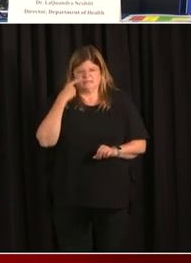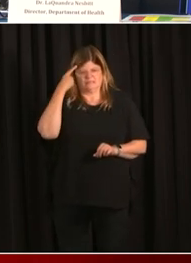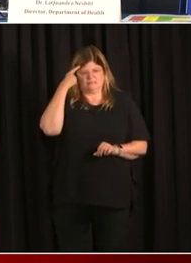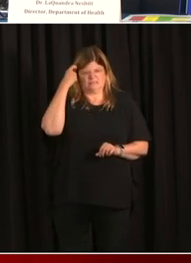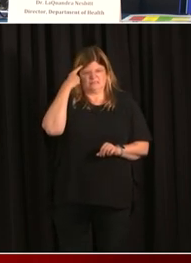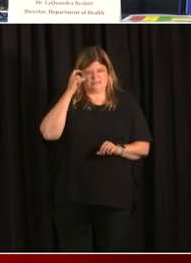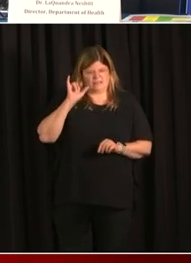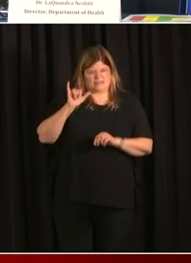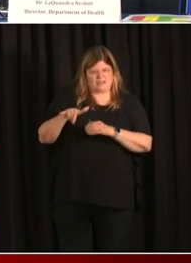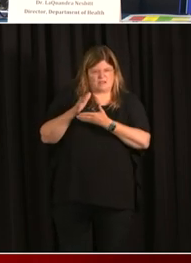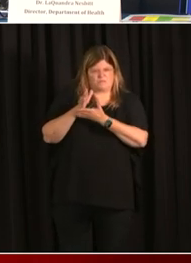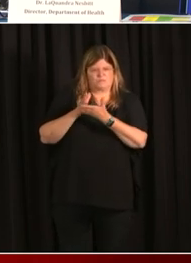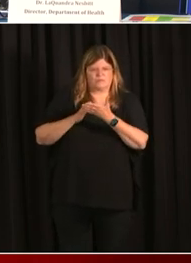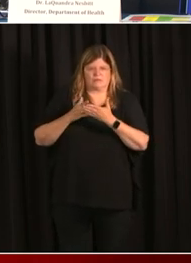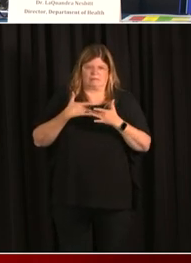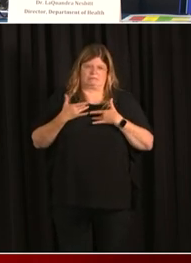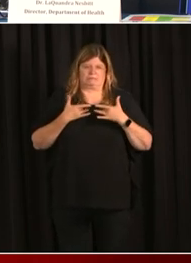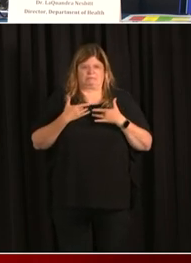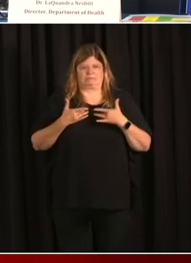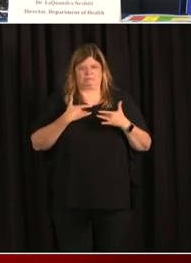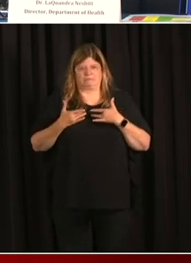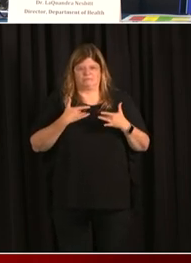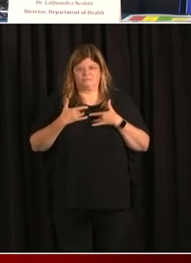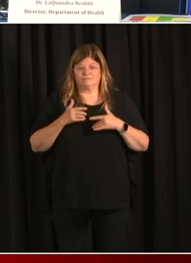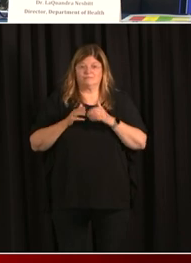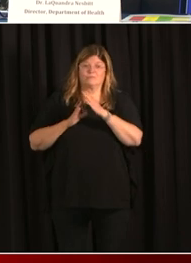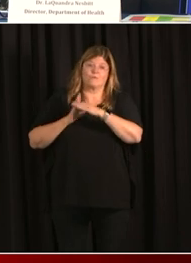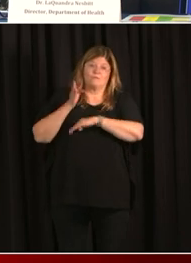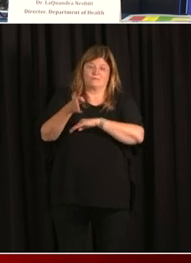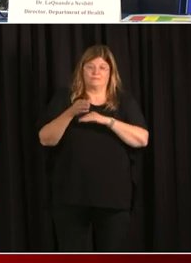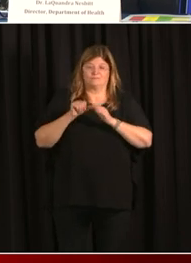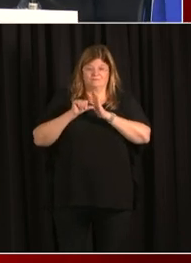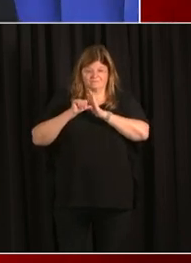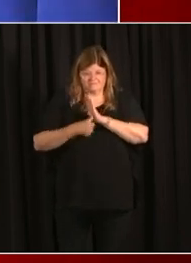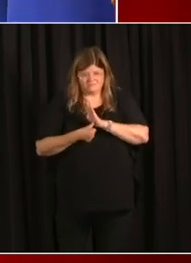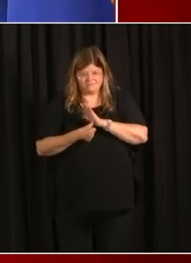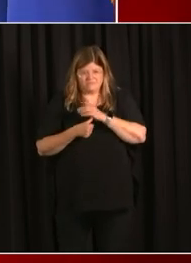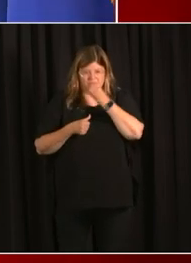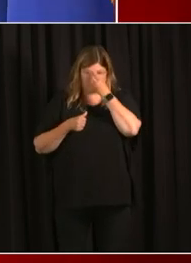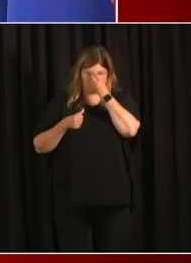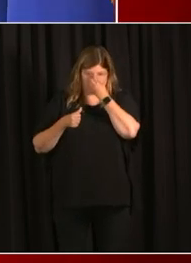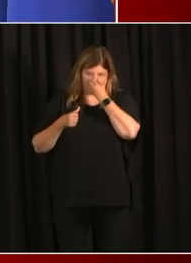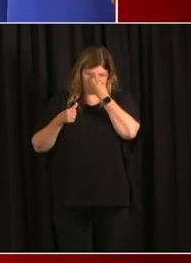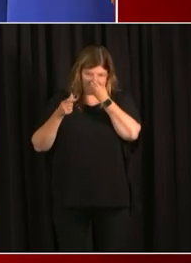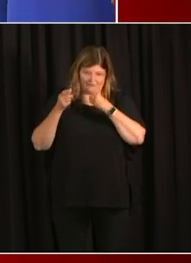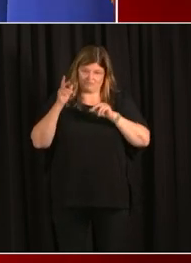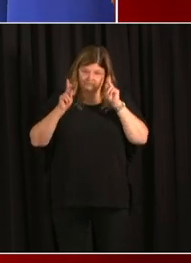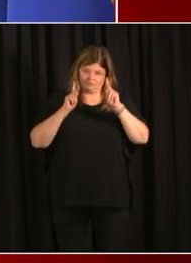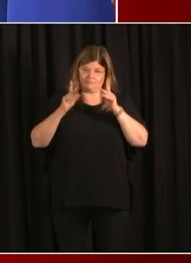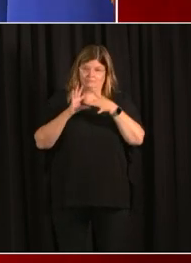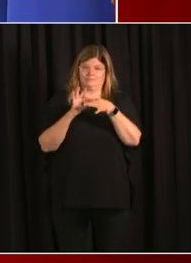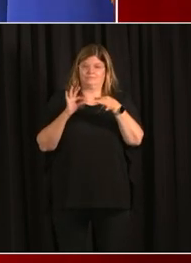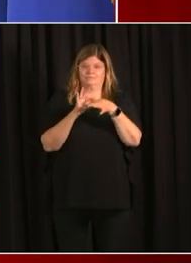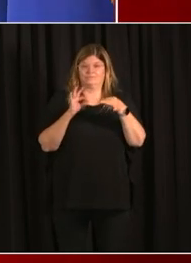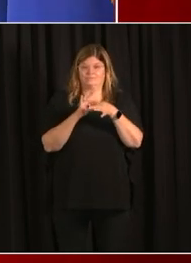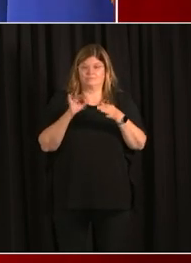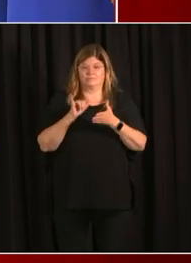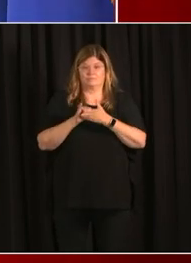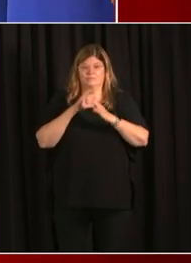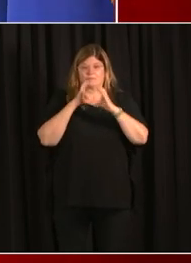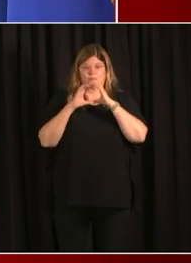or concern, but it is overly stated, right? So people mention that one and then they walk away from the